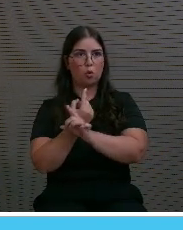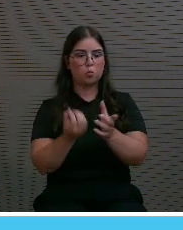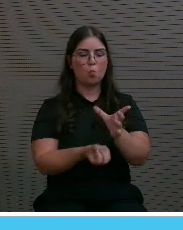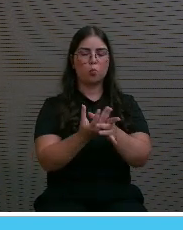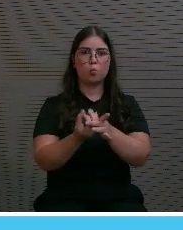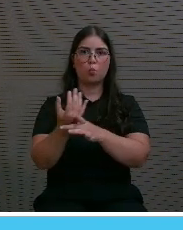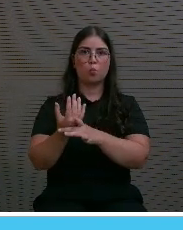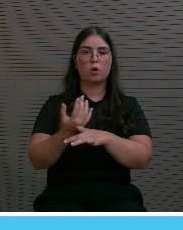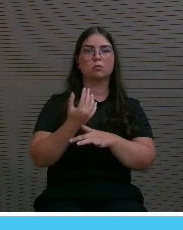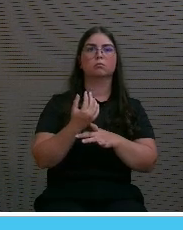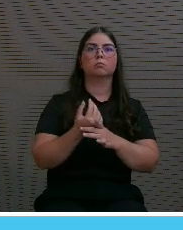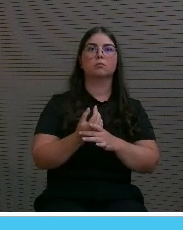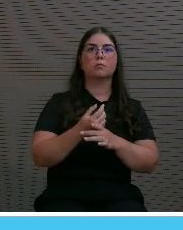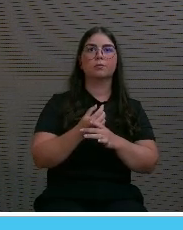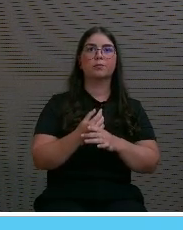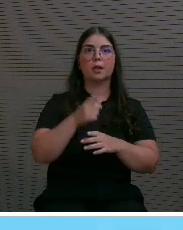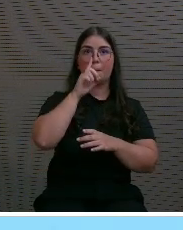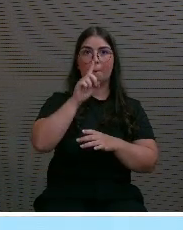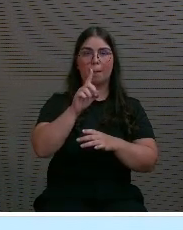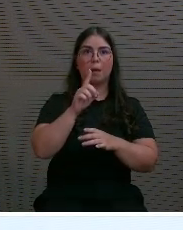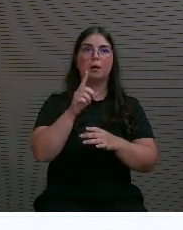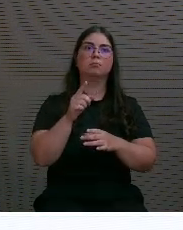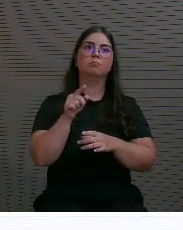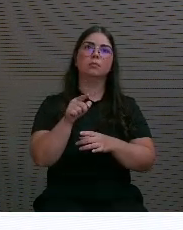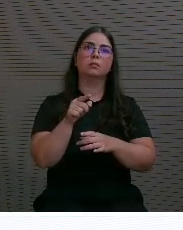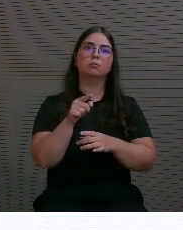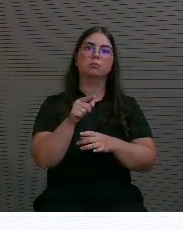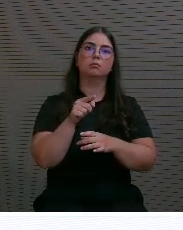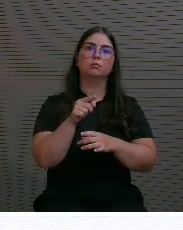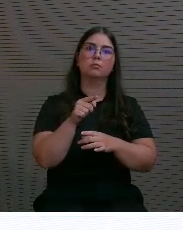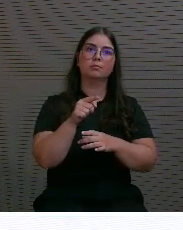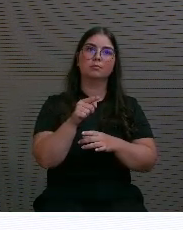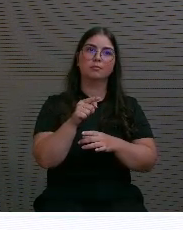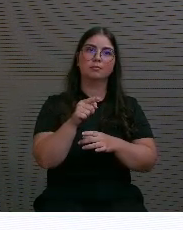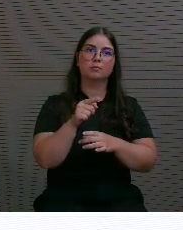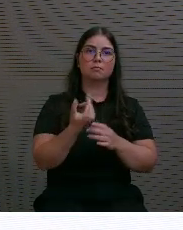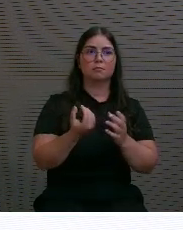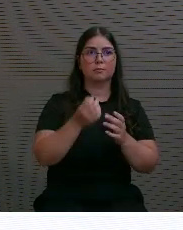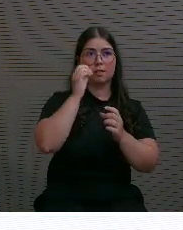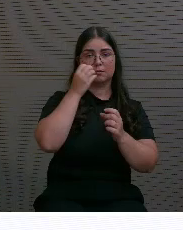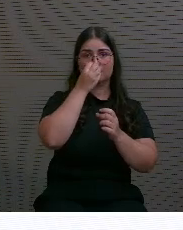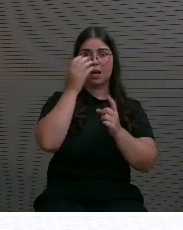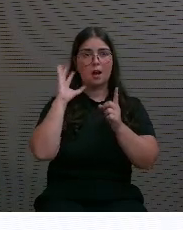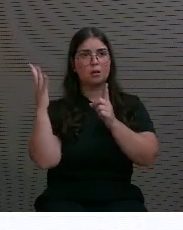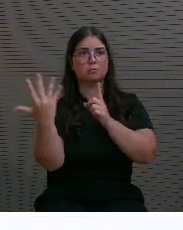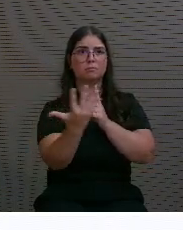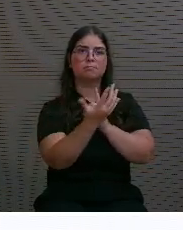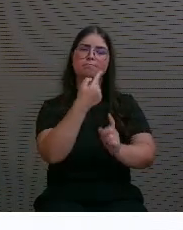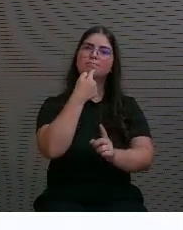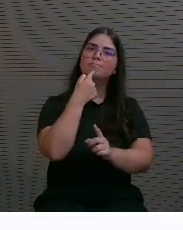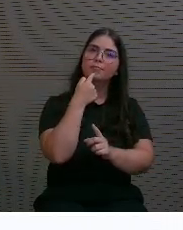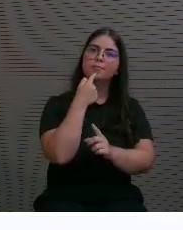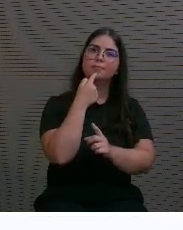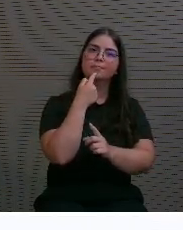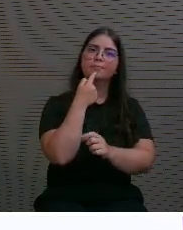that they found a way in which nature had understood how to move a gene from a bacterium